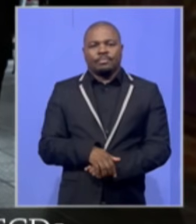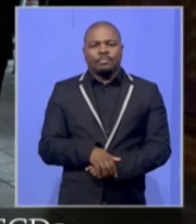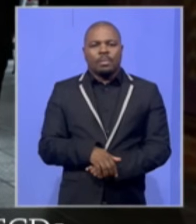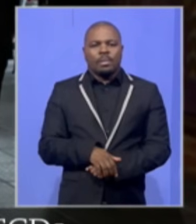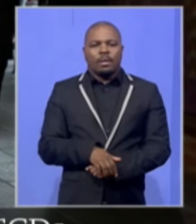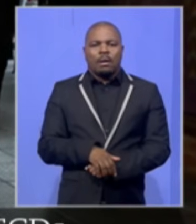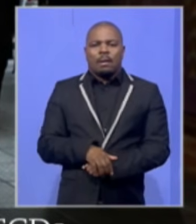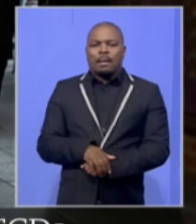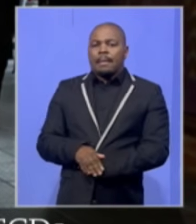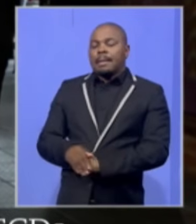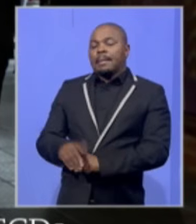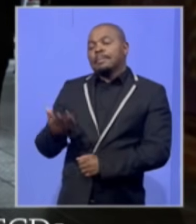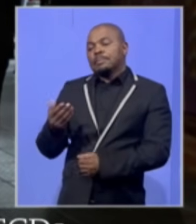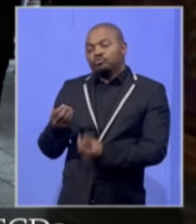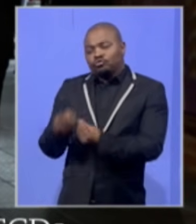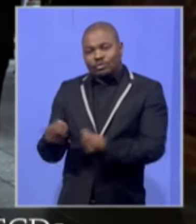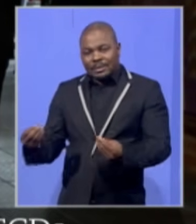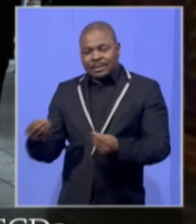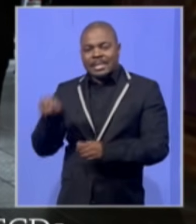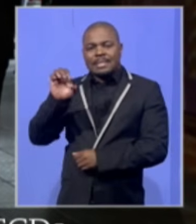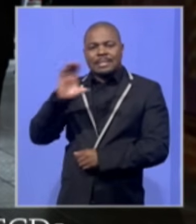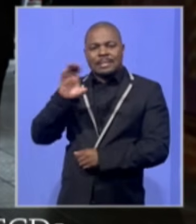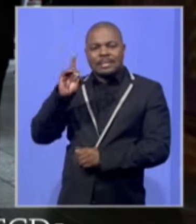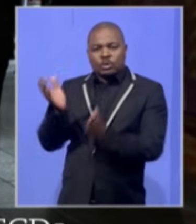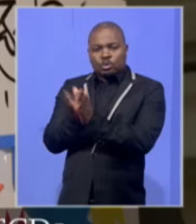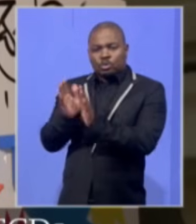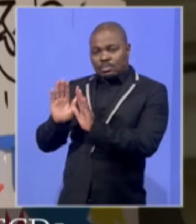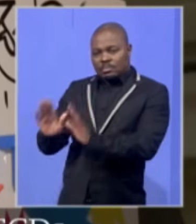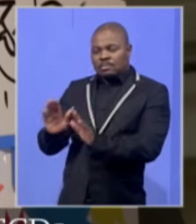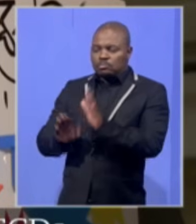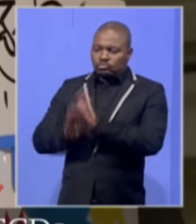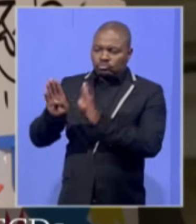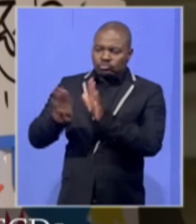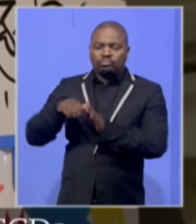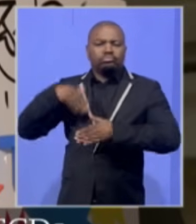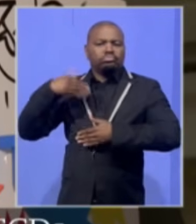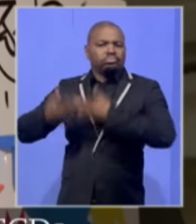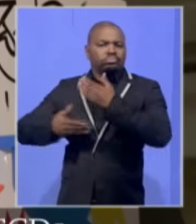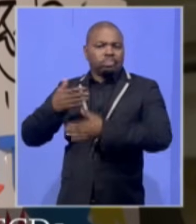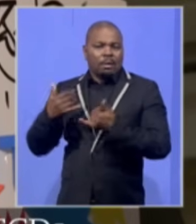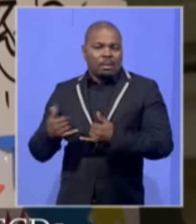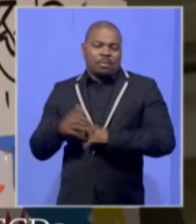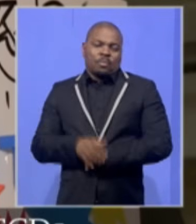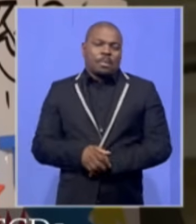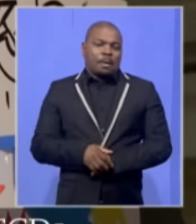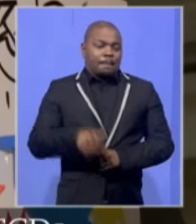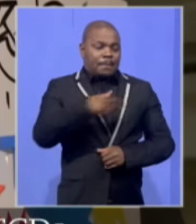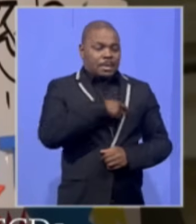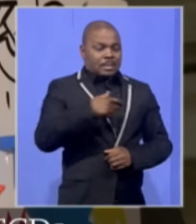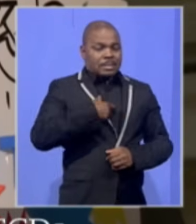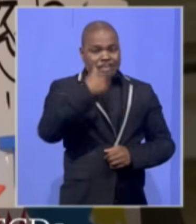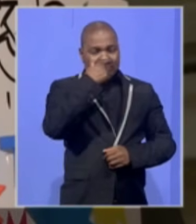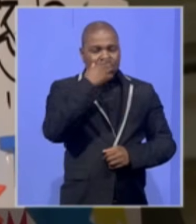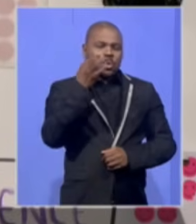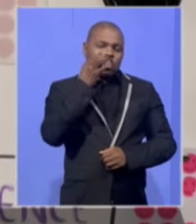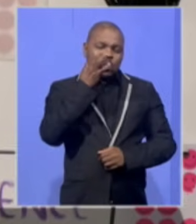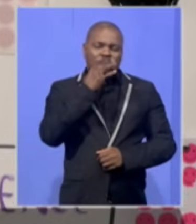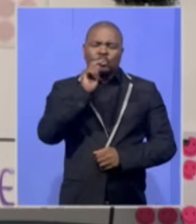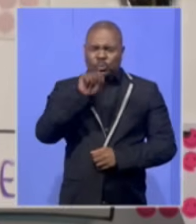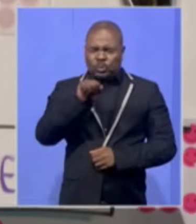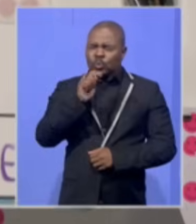Tlhabololo ya ditheo tsa thuto ya bomapimpana ECD e simolotse. Moporesidente Cyril Ramaphosa o dumela gore seno se ka bo